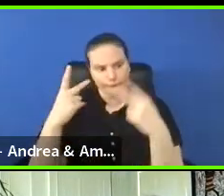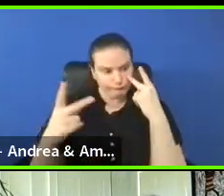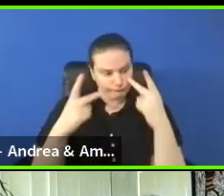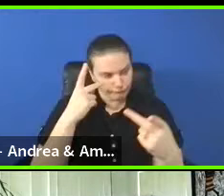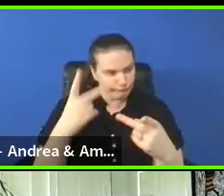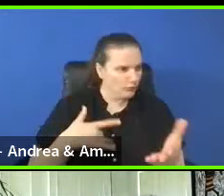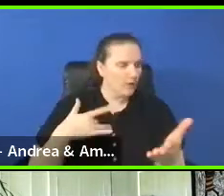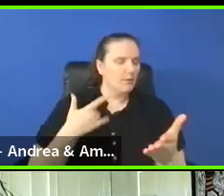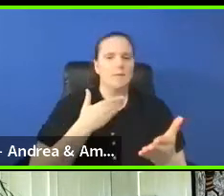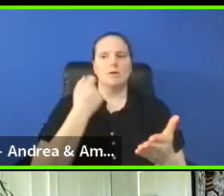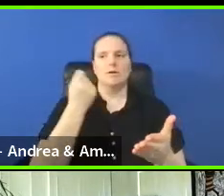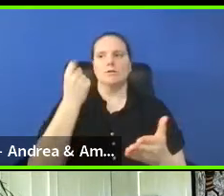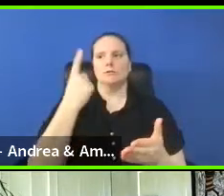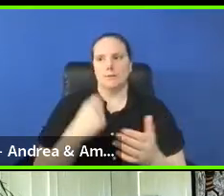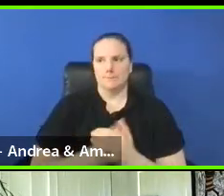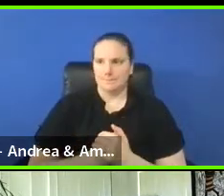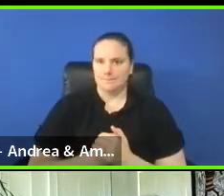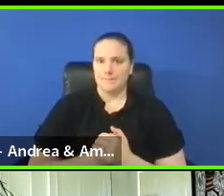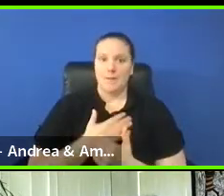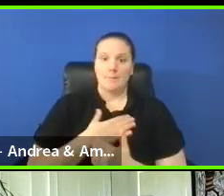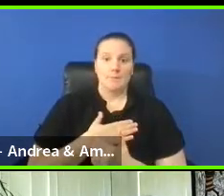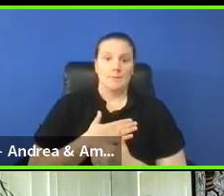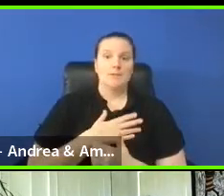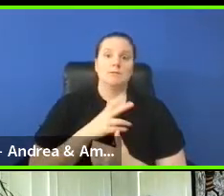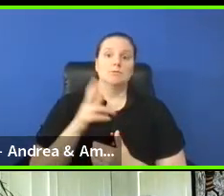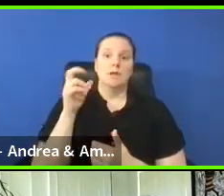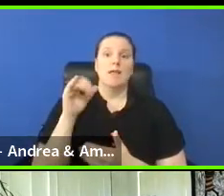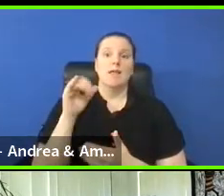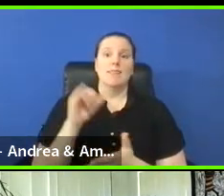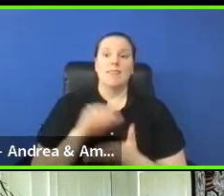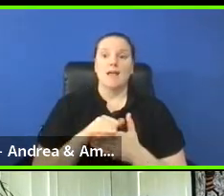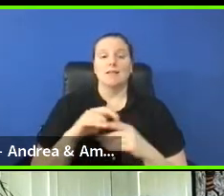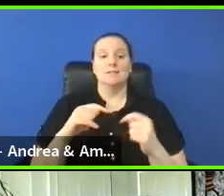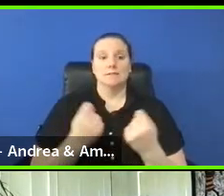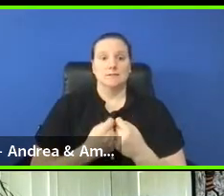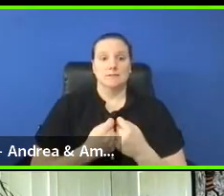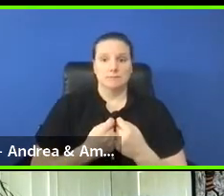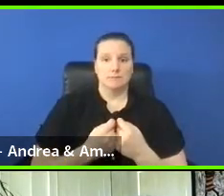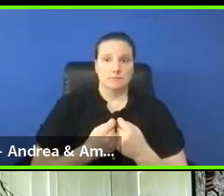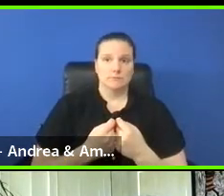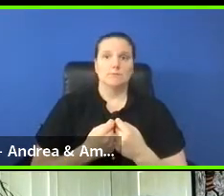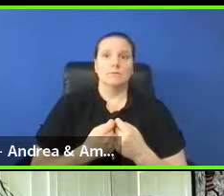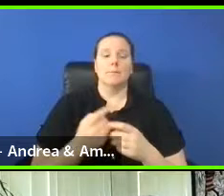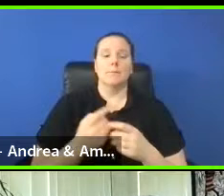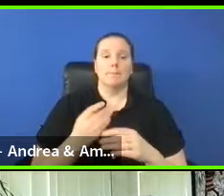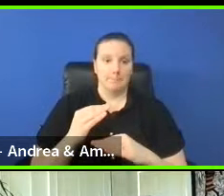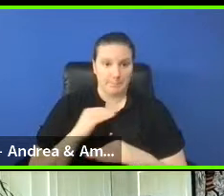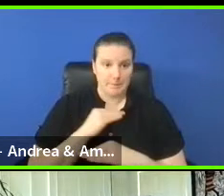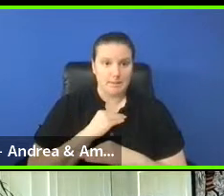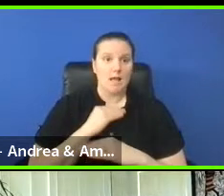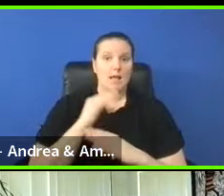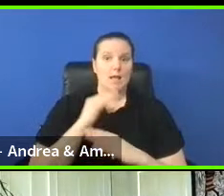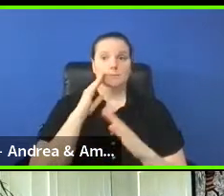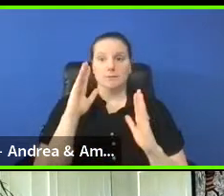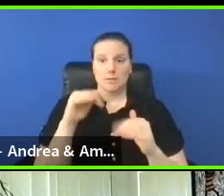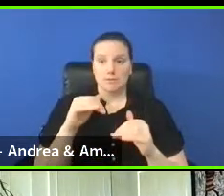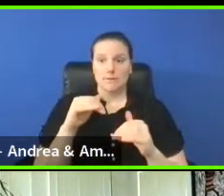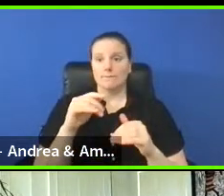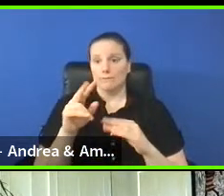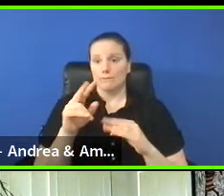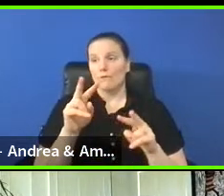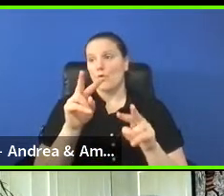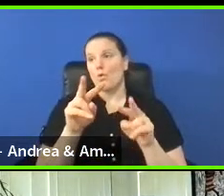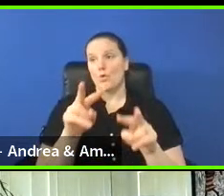understand. So I'm pleased to hear that the team has been able to meet the expectations. We're looking forward to doing the same, as has